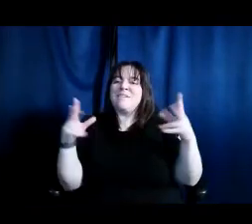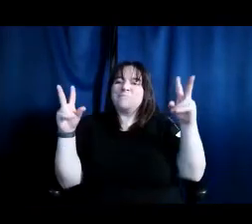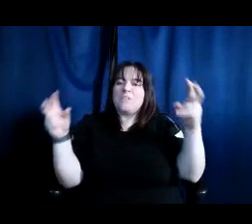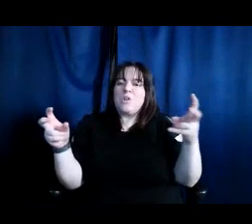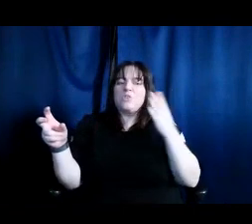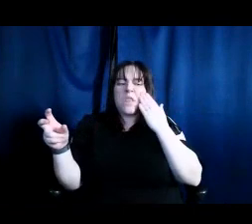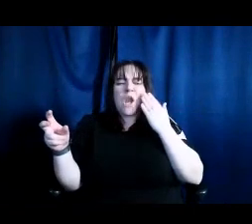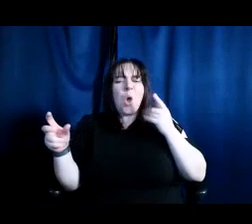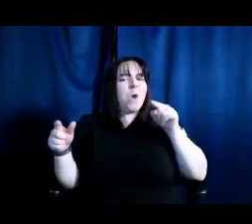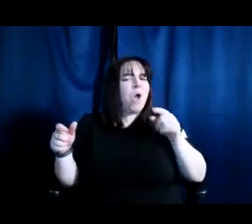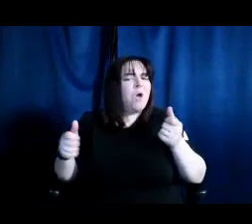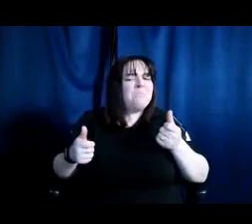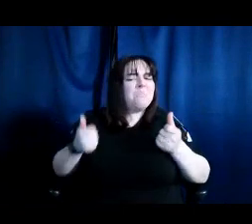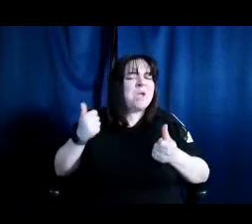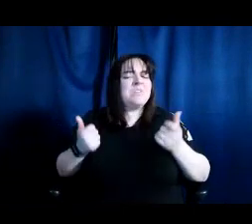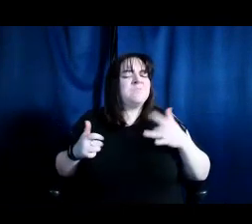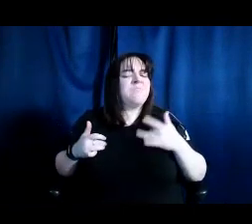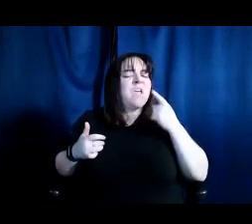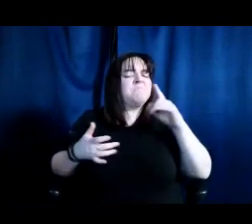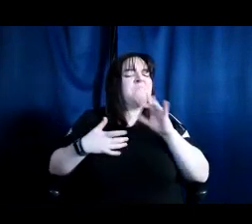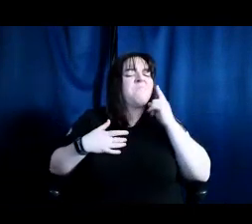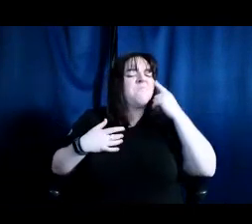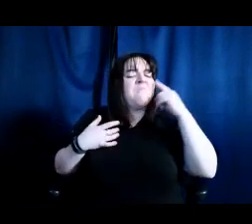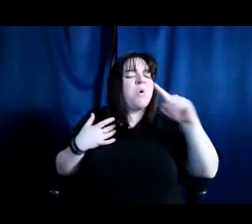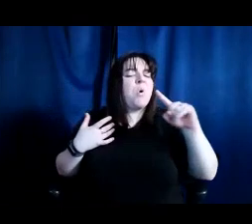Except the